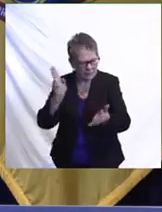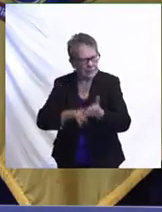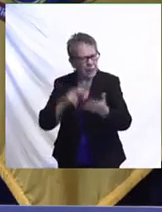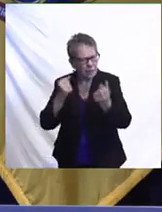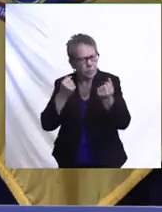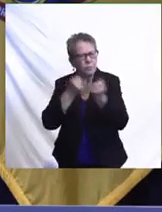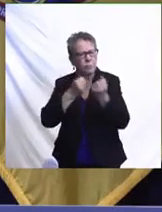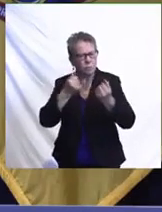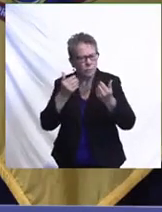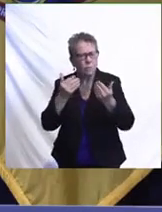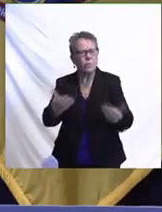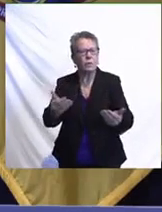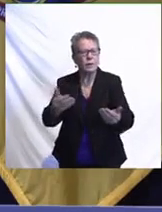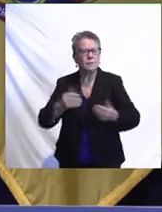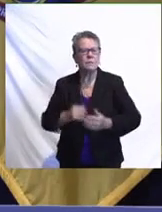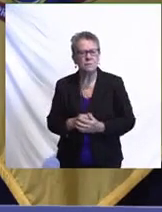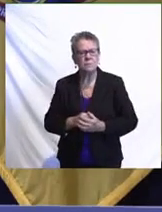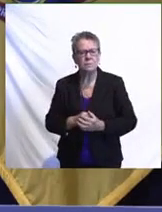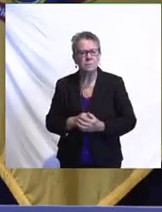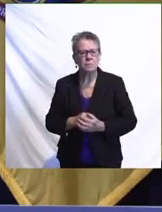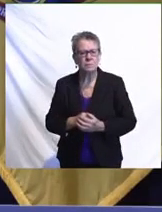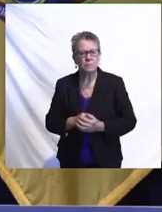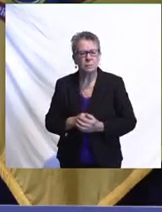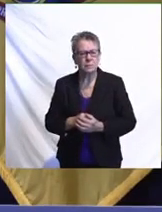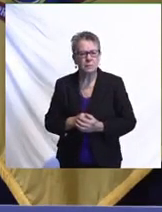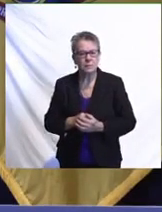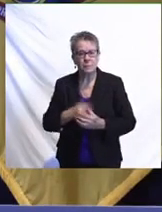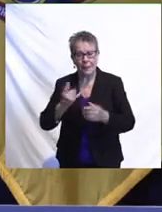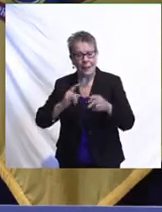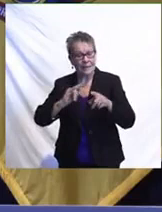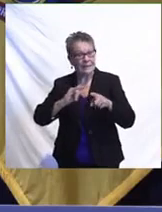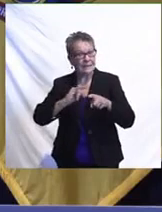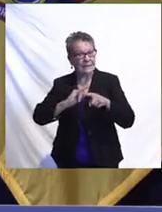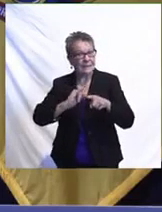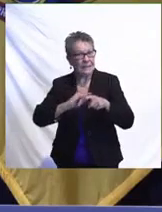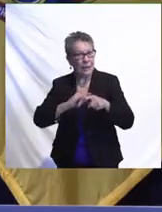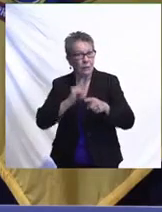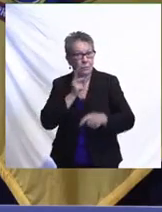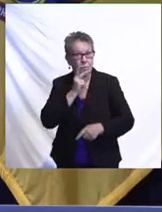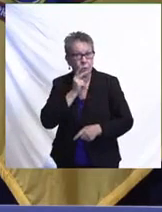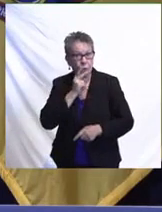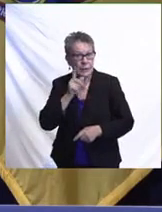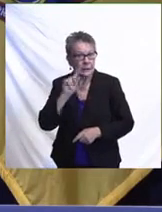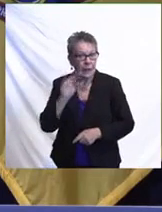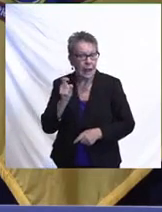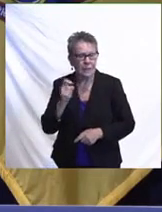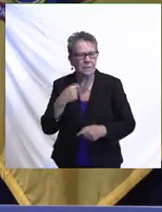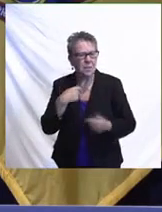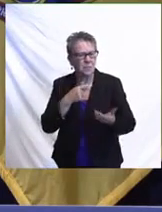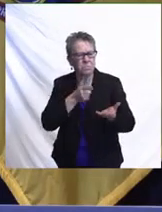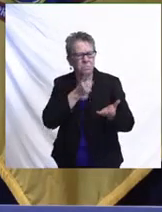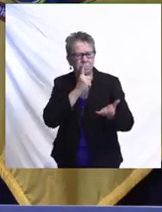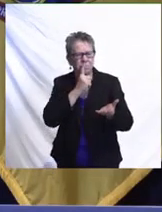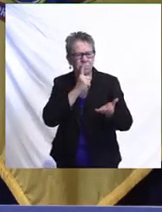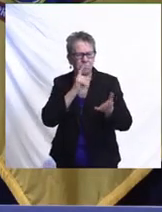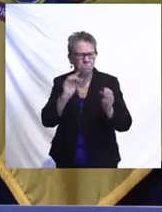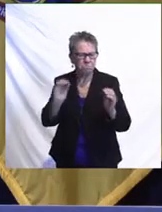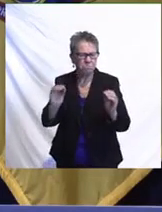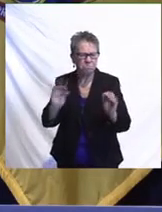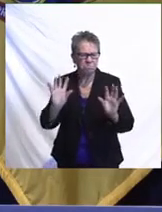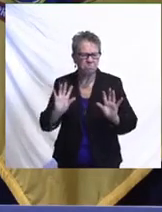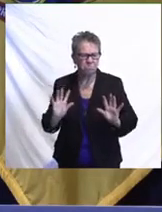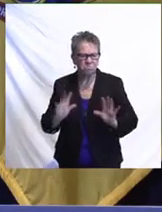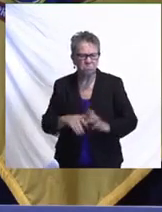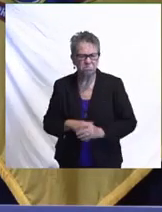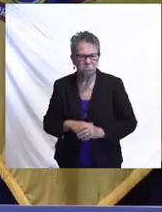That's obviously a budget item, and we're early days on that, so if you could bear with us on that front. Listen, not surprisingly, I don't agree